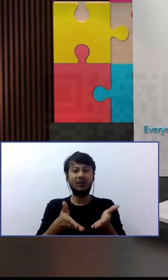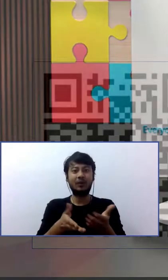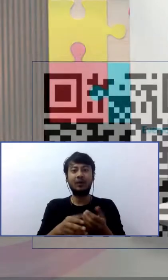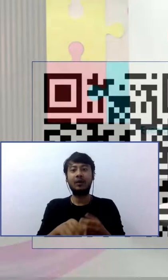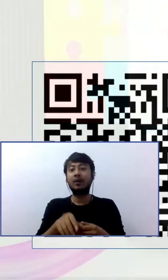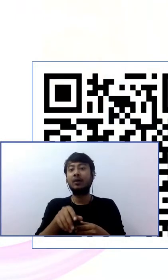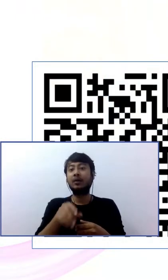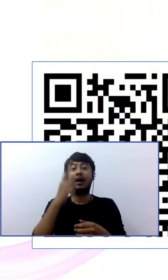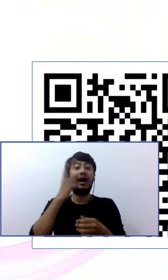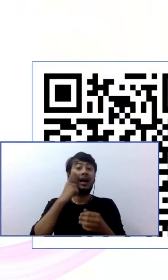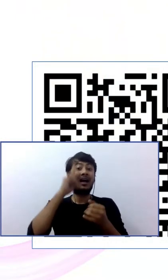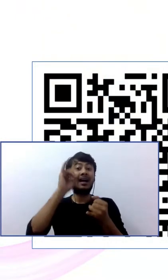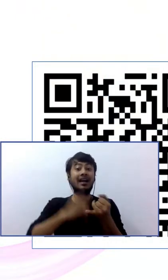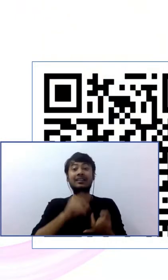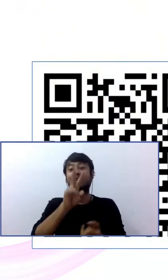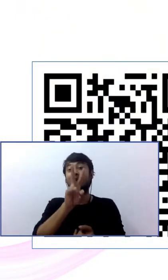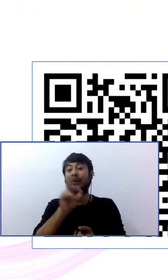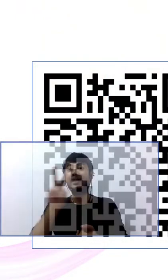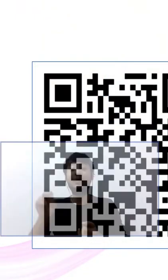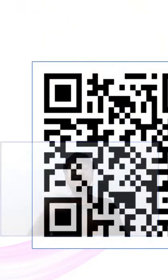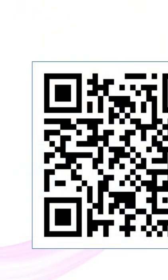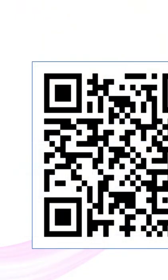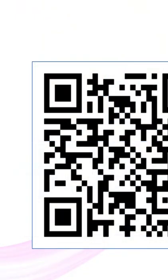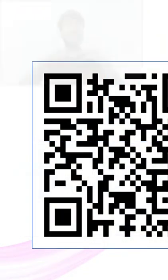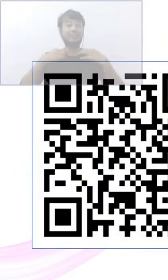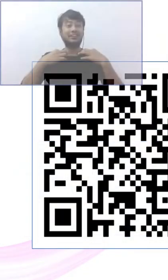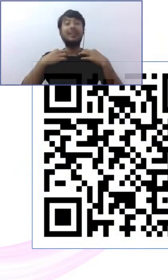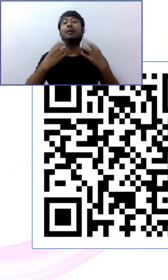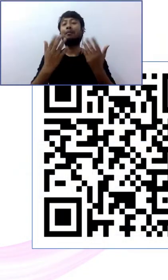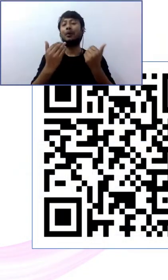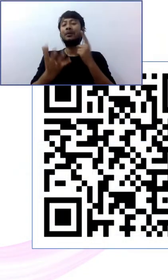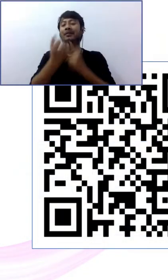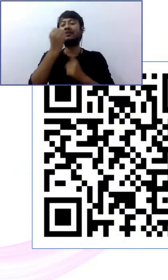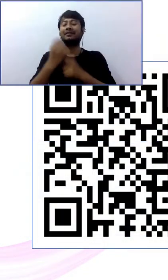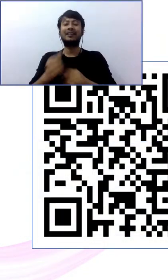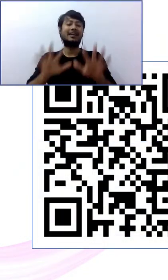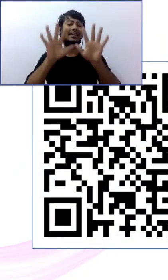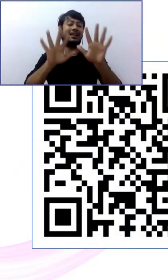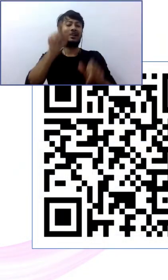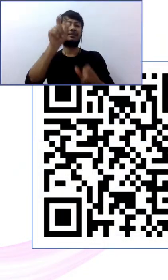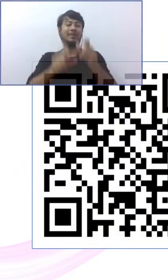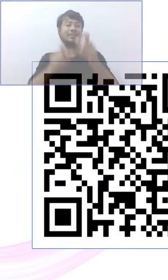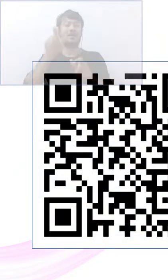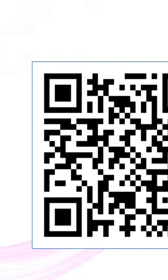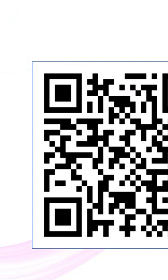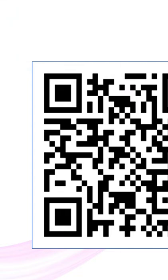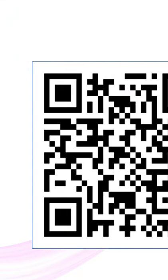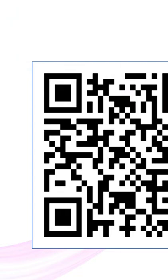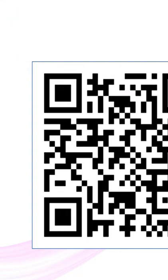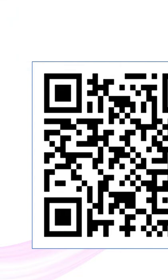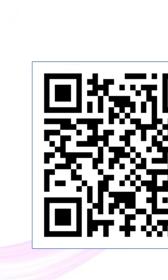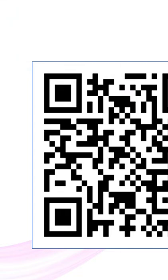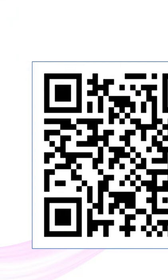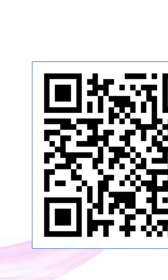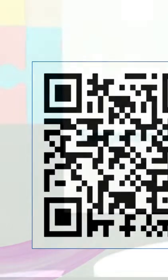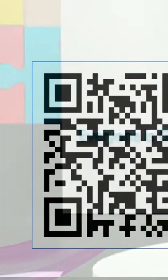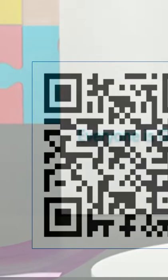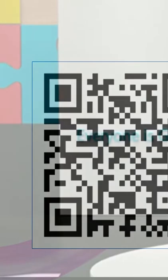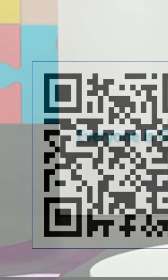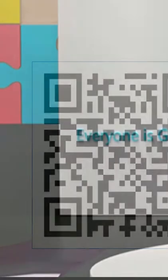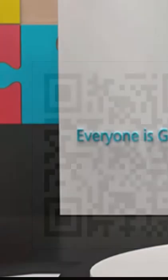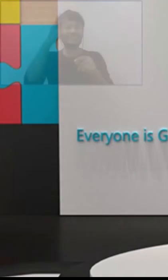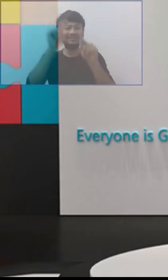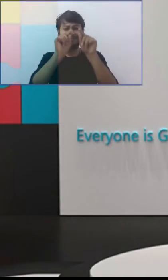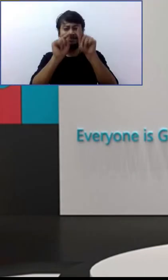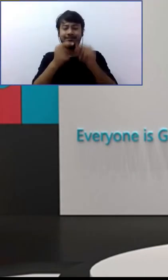the quiz, you have to either click on the link below the video or scan the QR code that is displayed. Let me repeat this again. I would